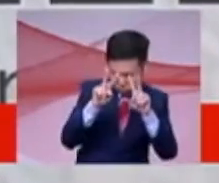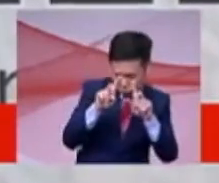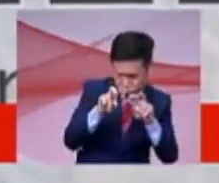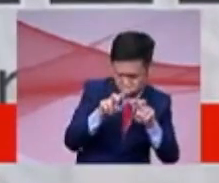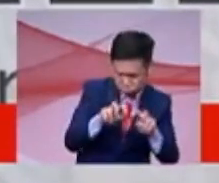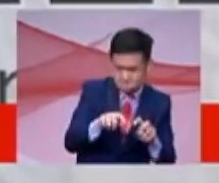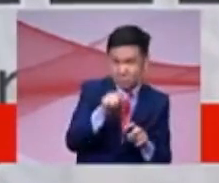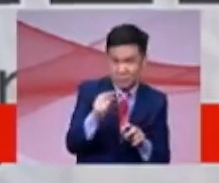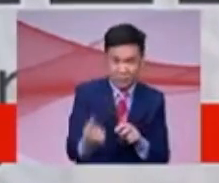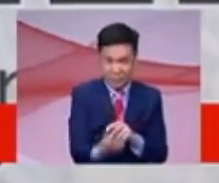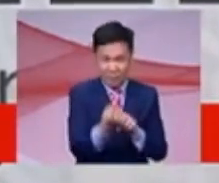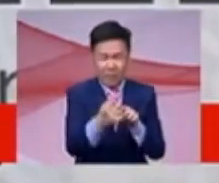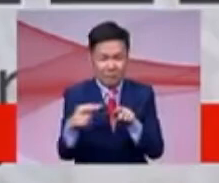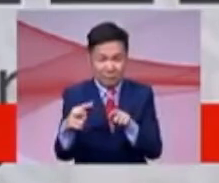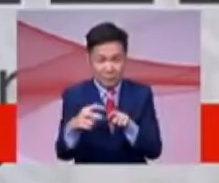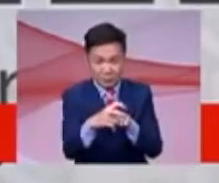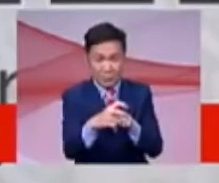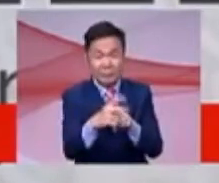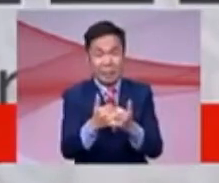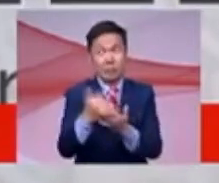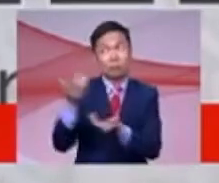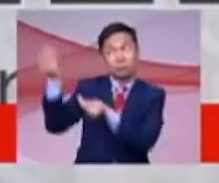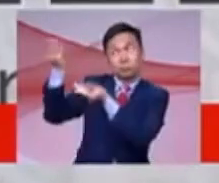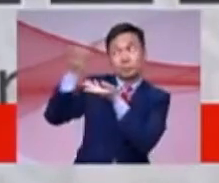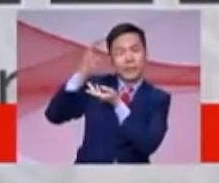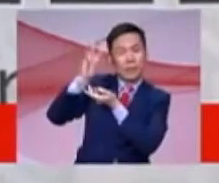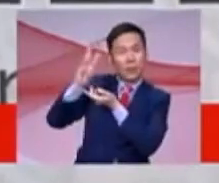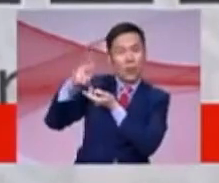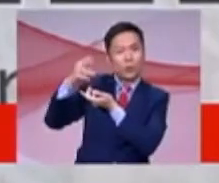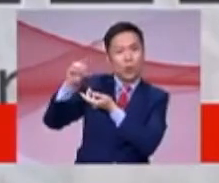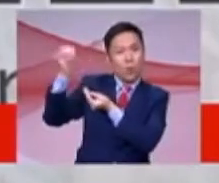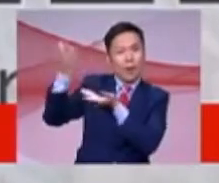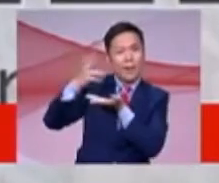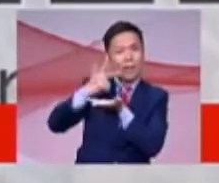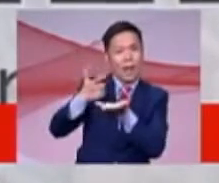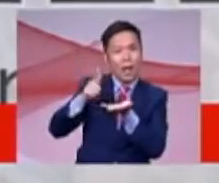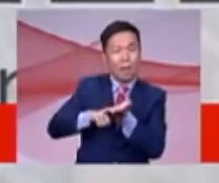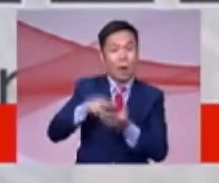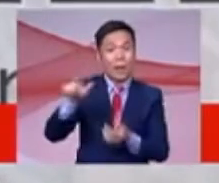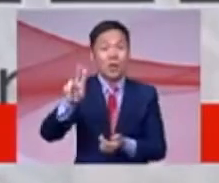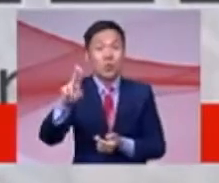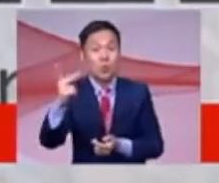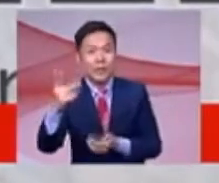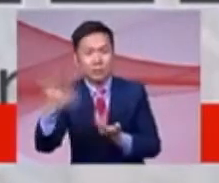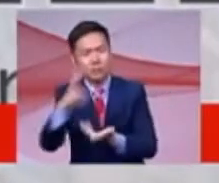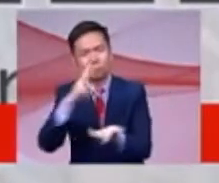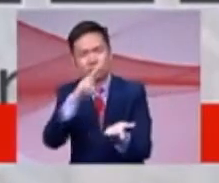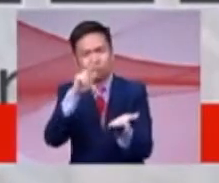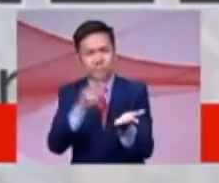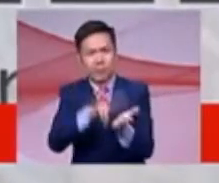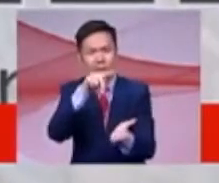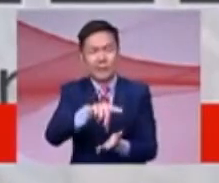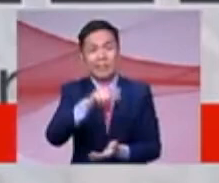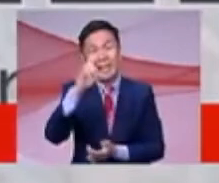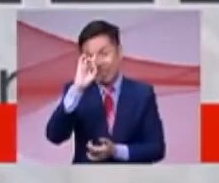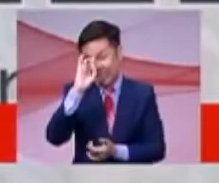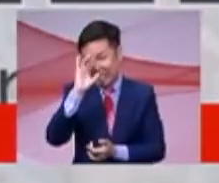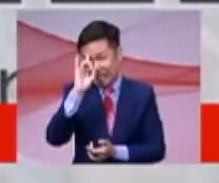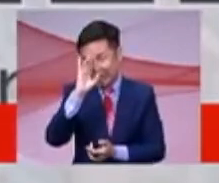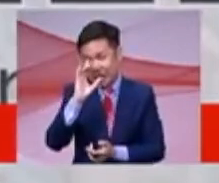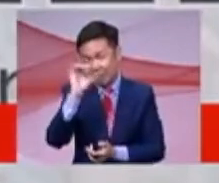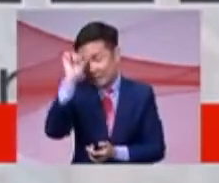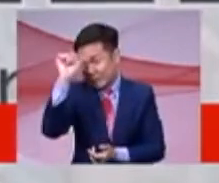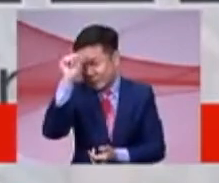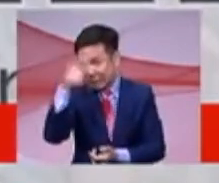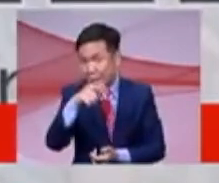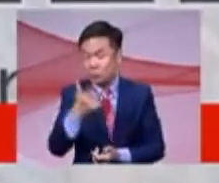very closely and for the reports. In UK, they have re-included the Indian double mutation as a